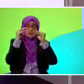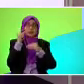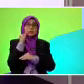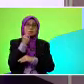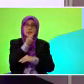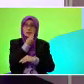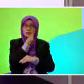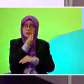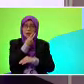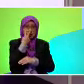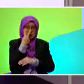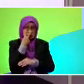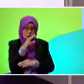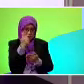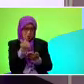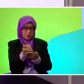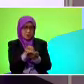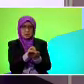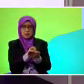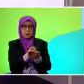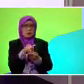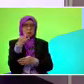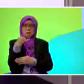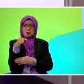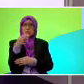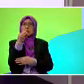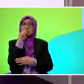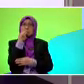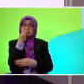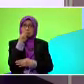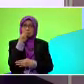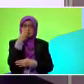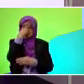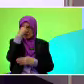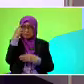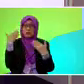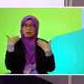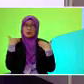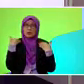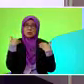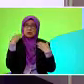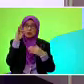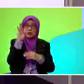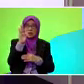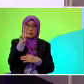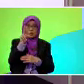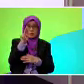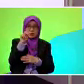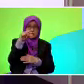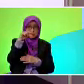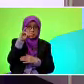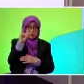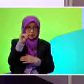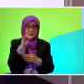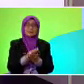cannot eat it. It's not edible anymore since there are fungi or molds growing on it. So that is the first harmful effect. It can